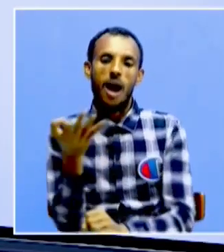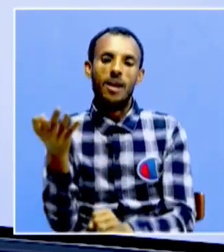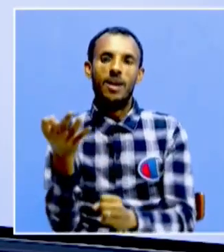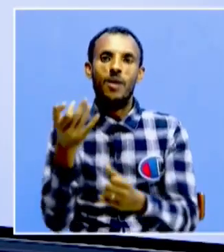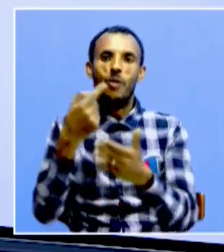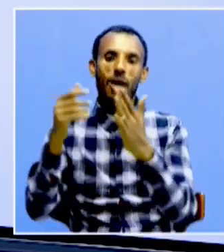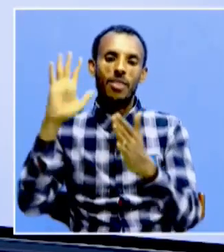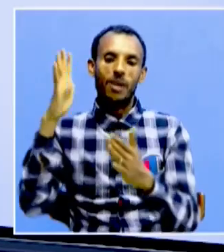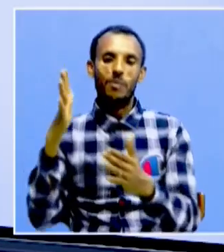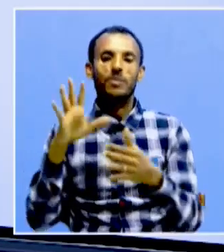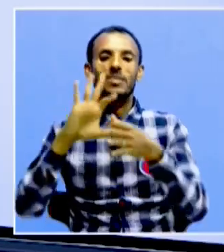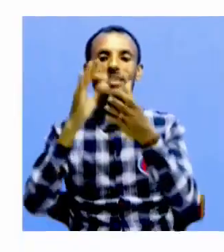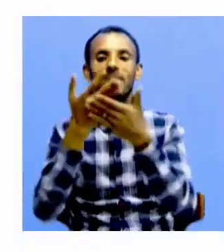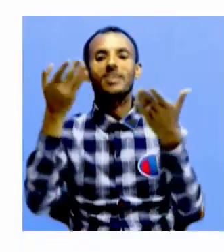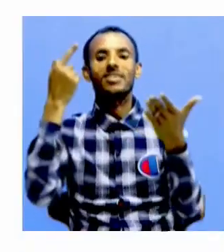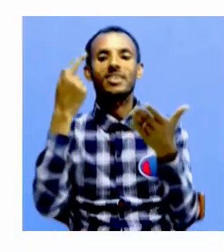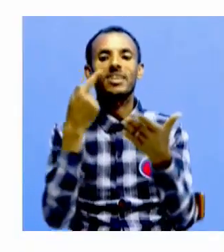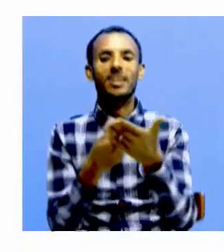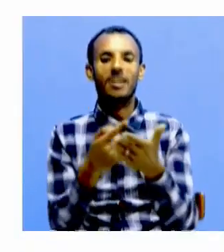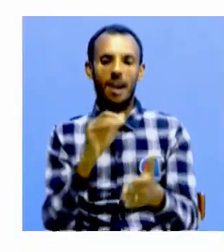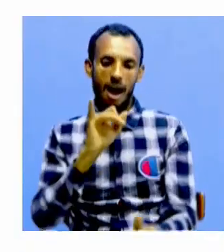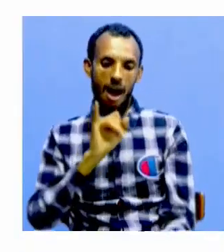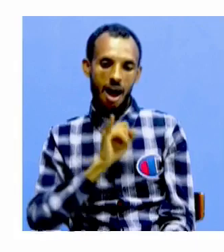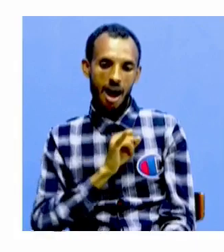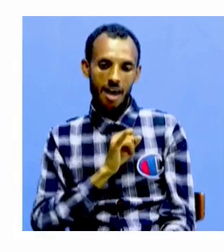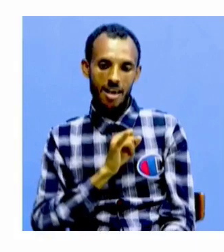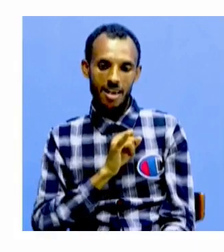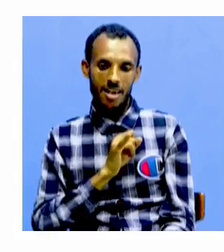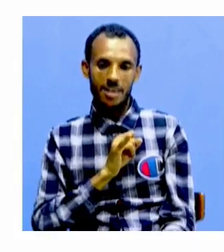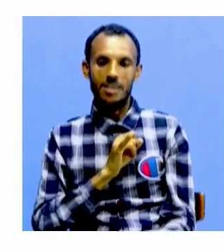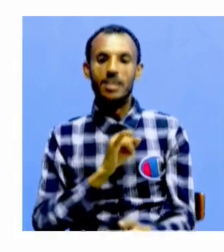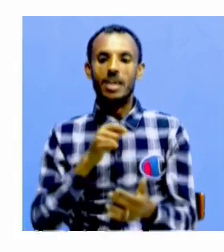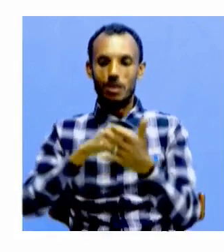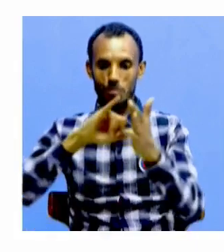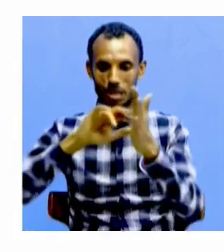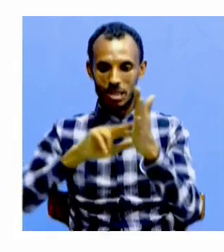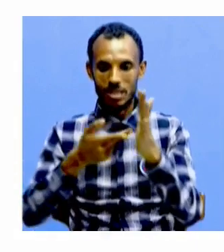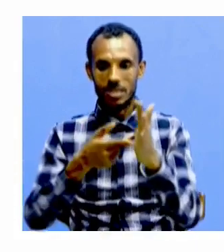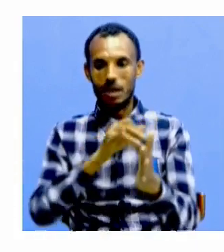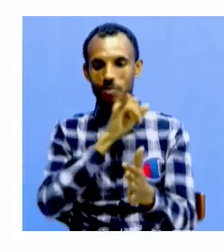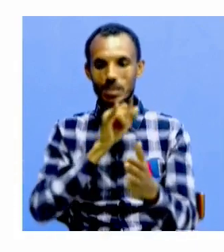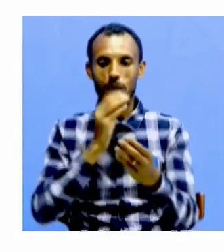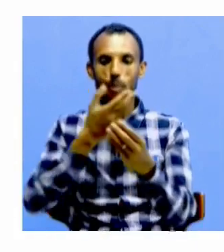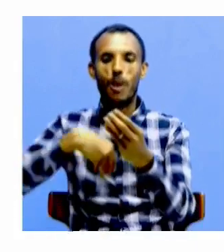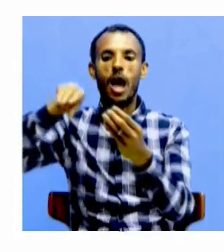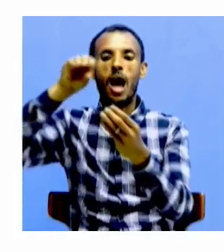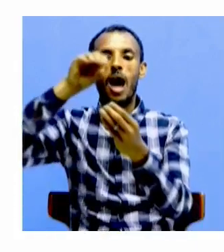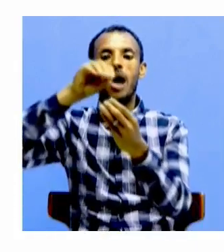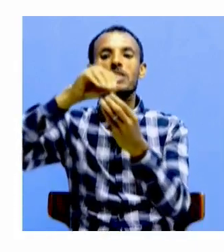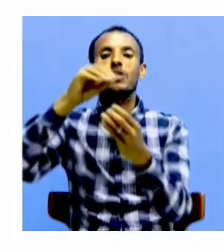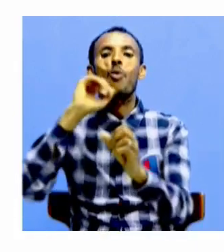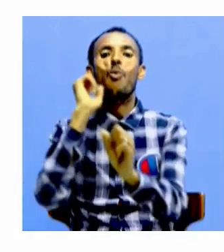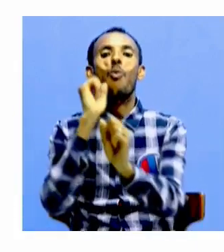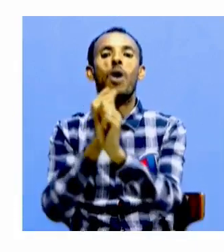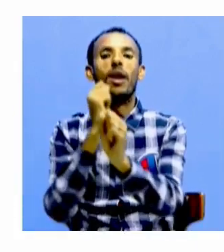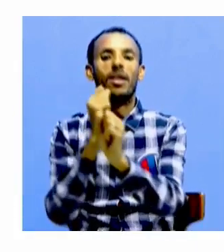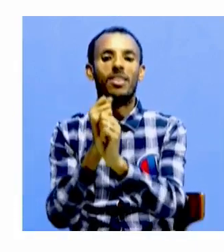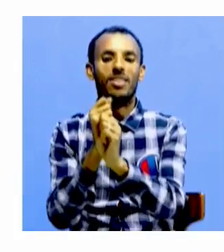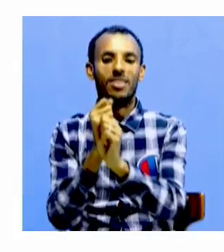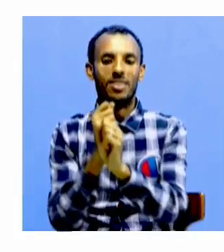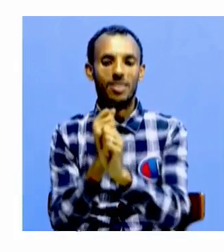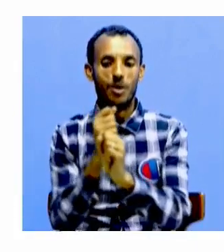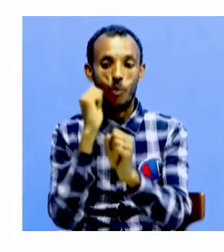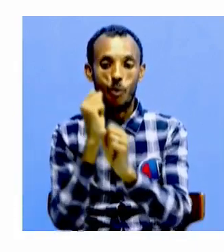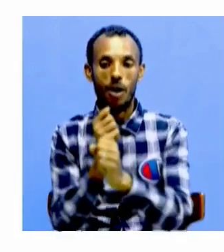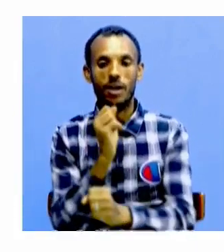do we have here? Let's see. I is our subject plus, when you say work, yes, work